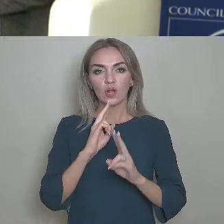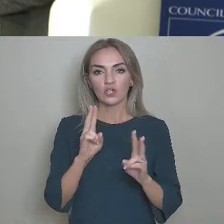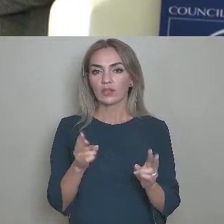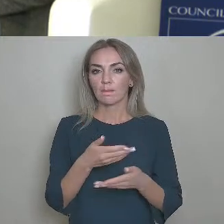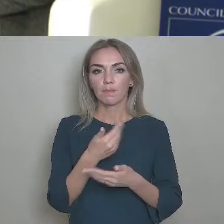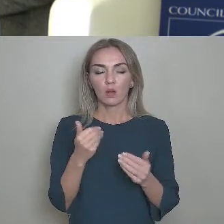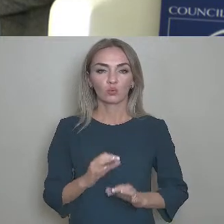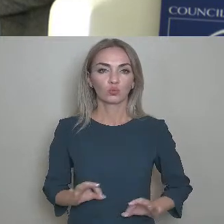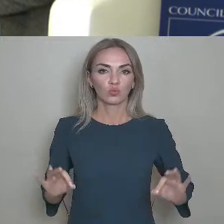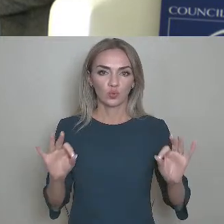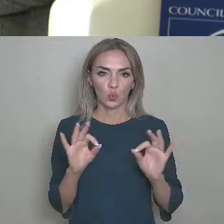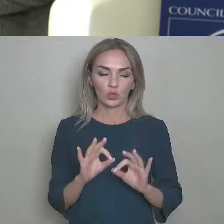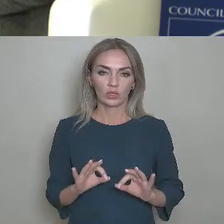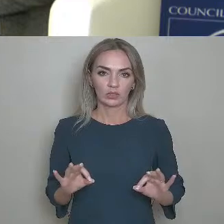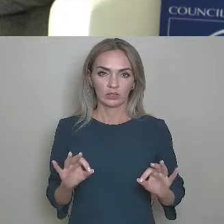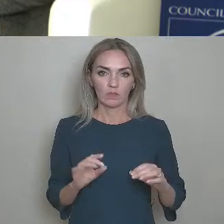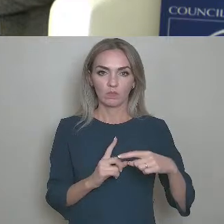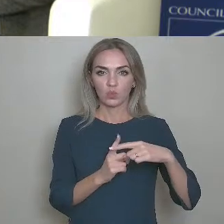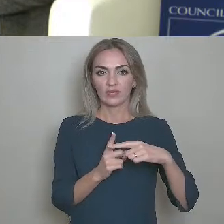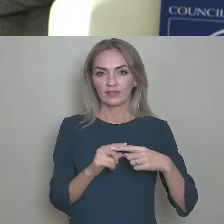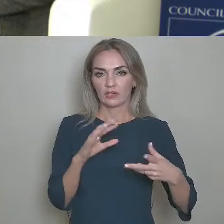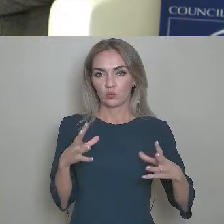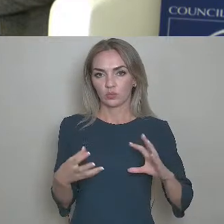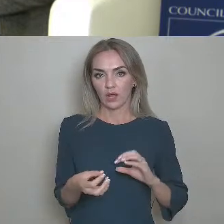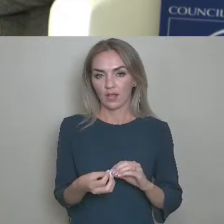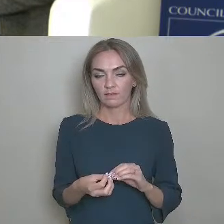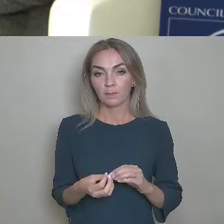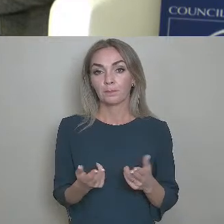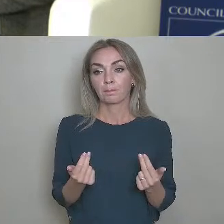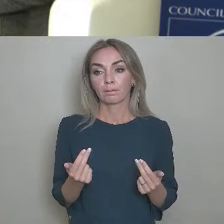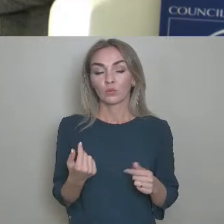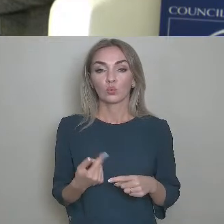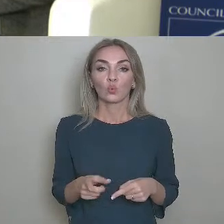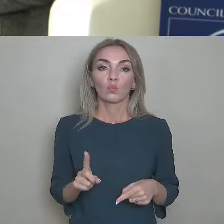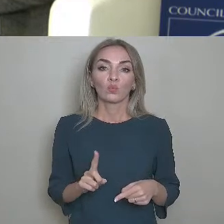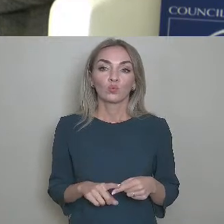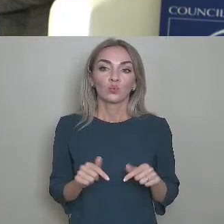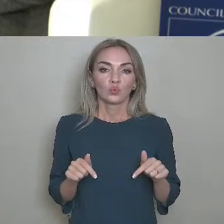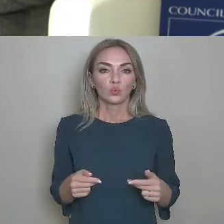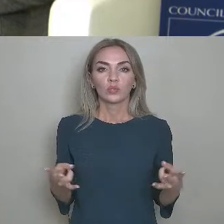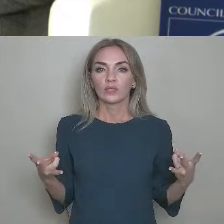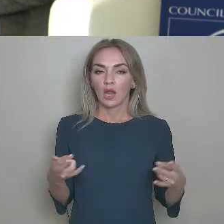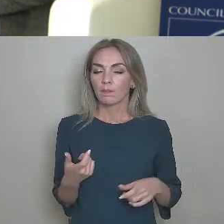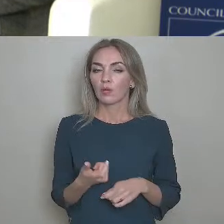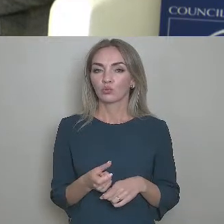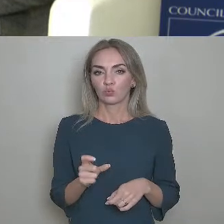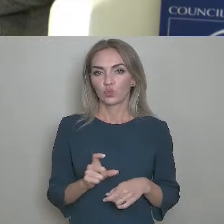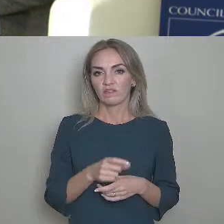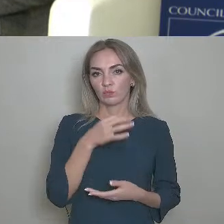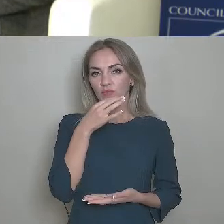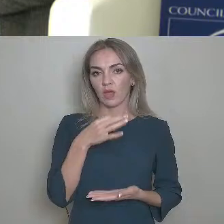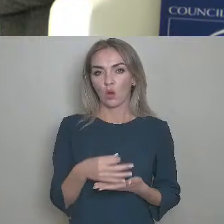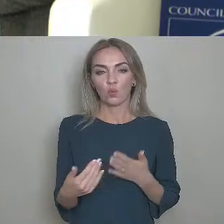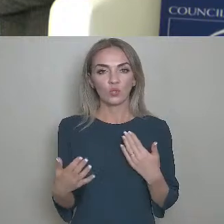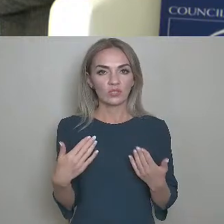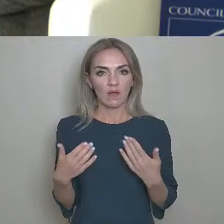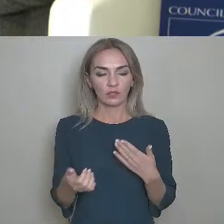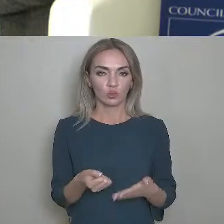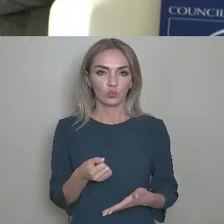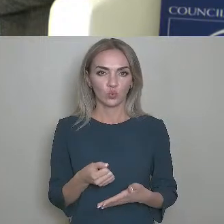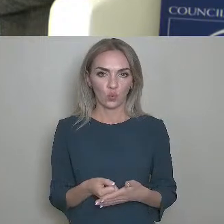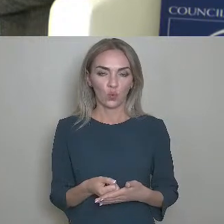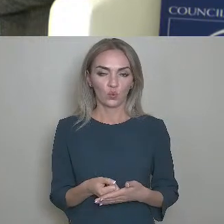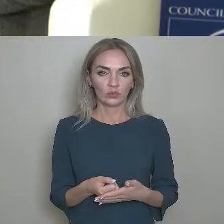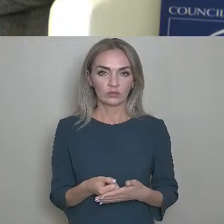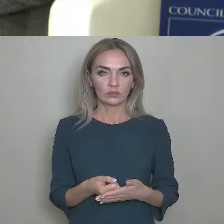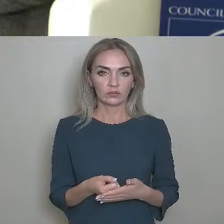the parties because the deposit was not properly paid. And that's why